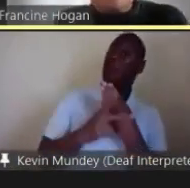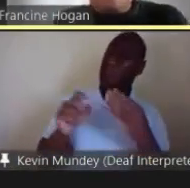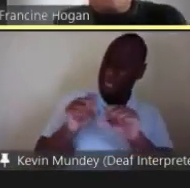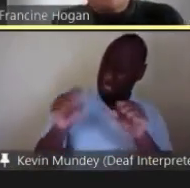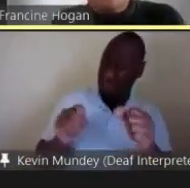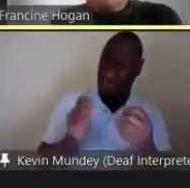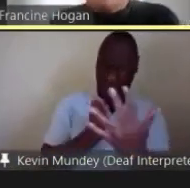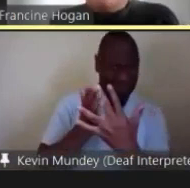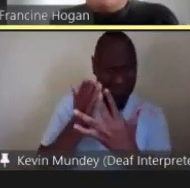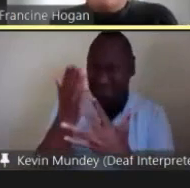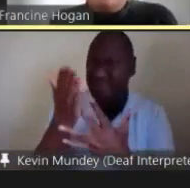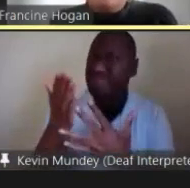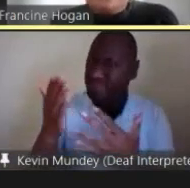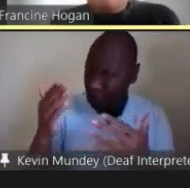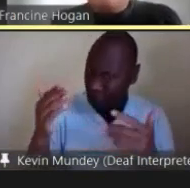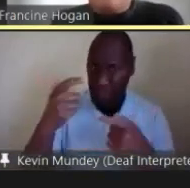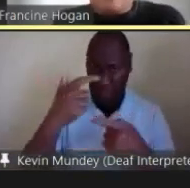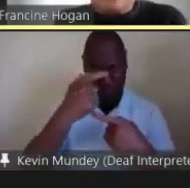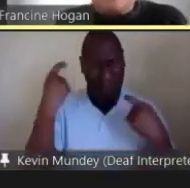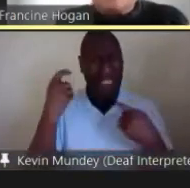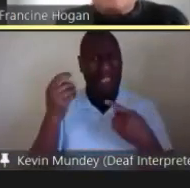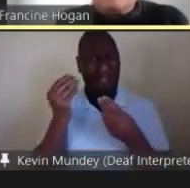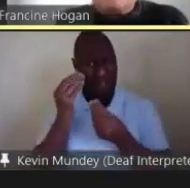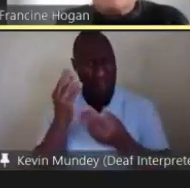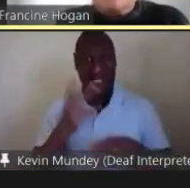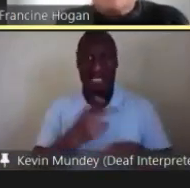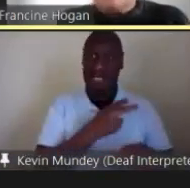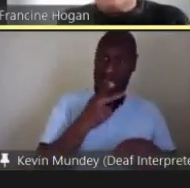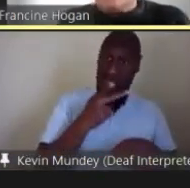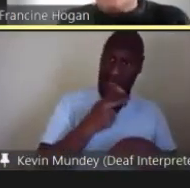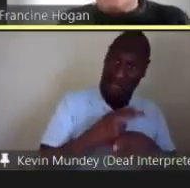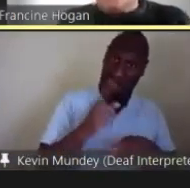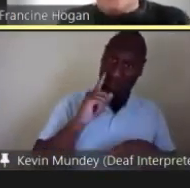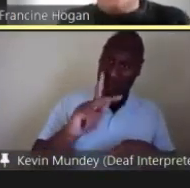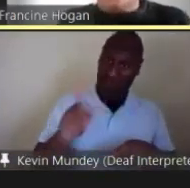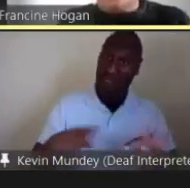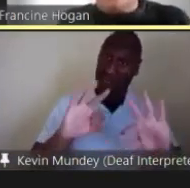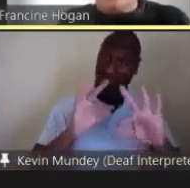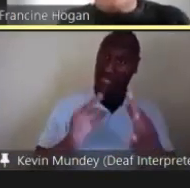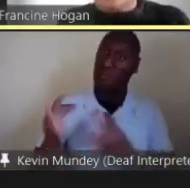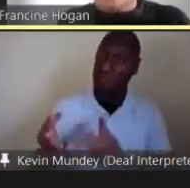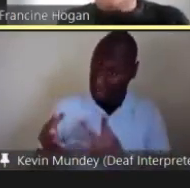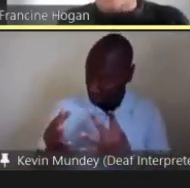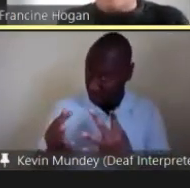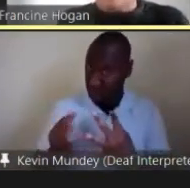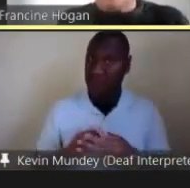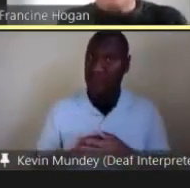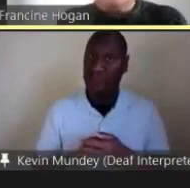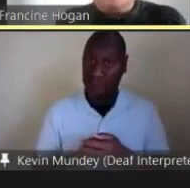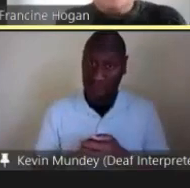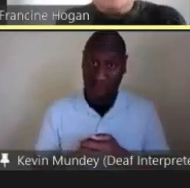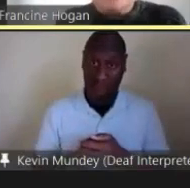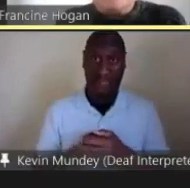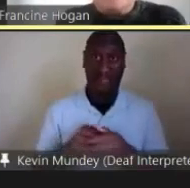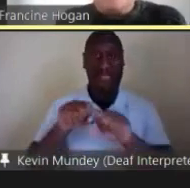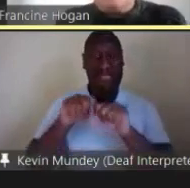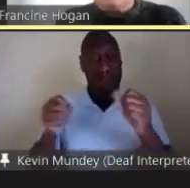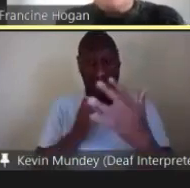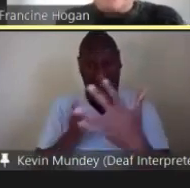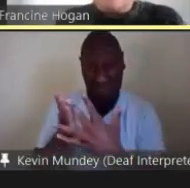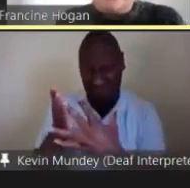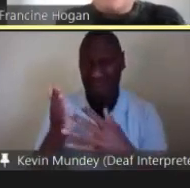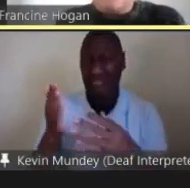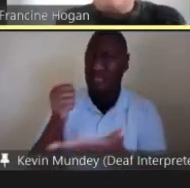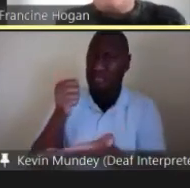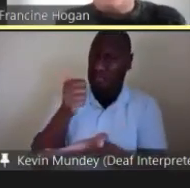and Trauma-Informed Care for Philadelphia families. Systems Navigation assists families in understanding